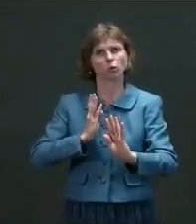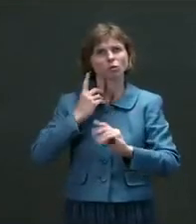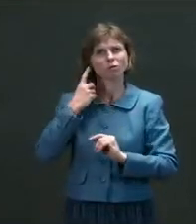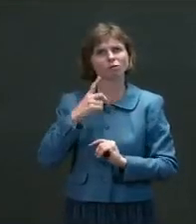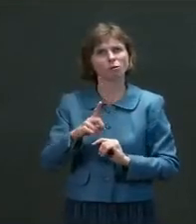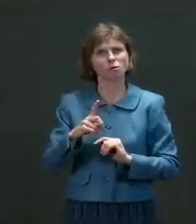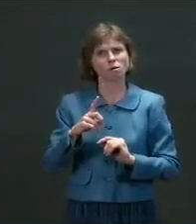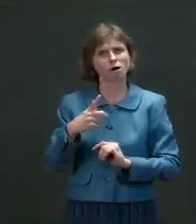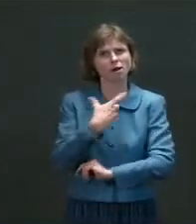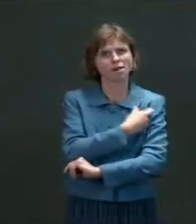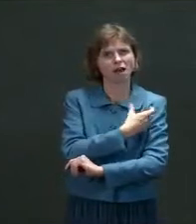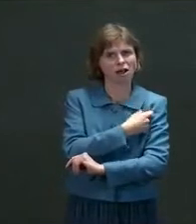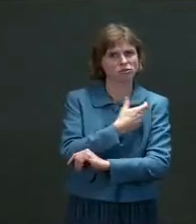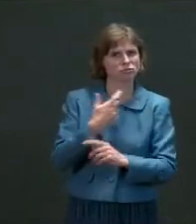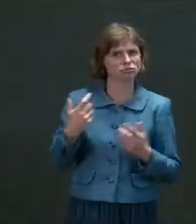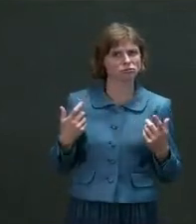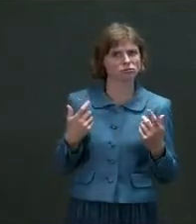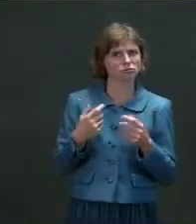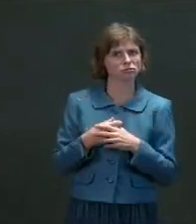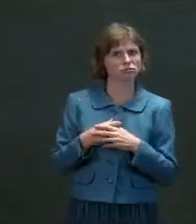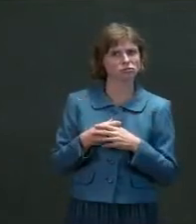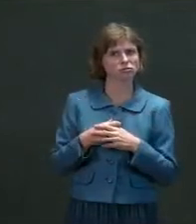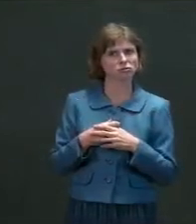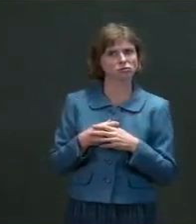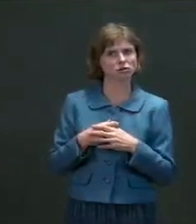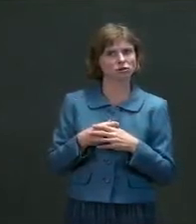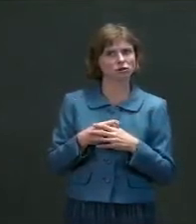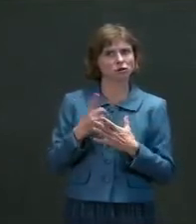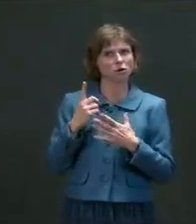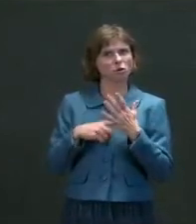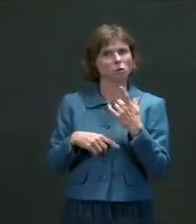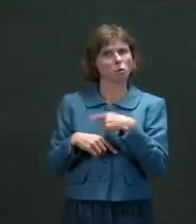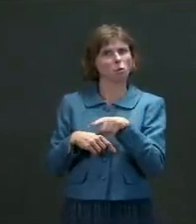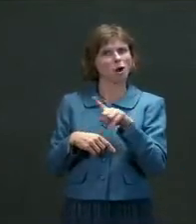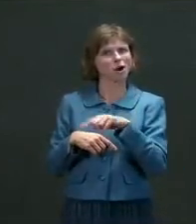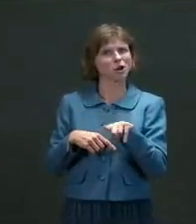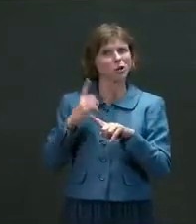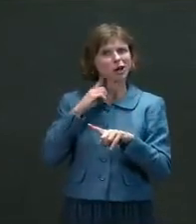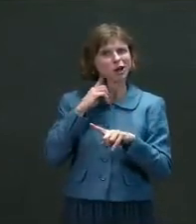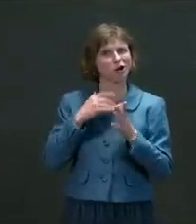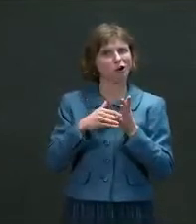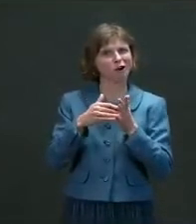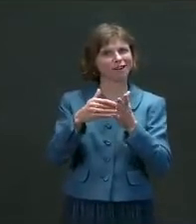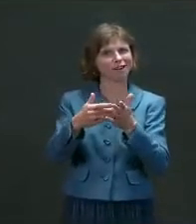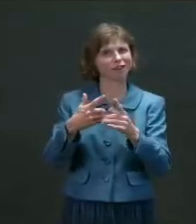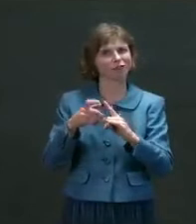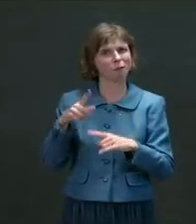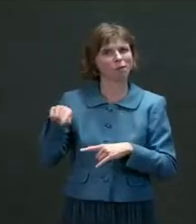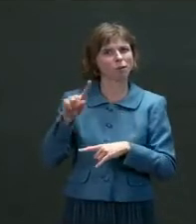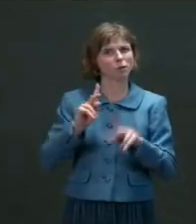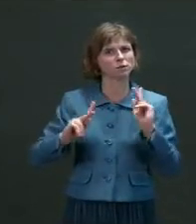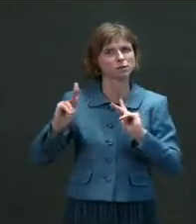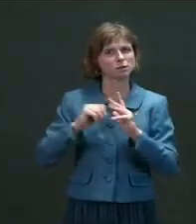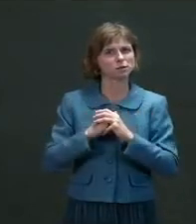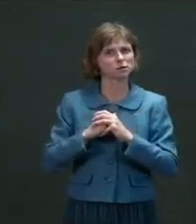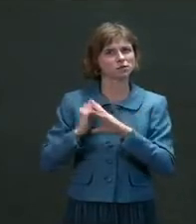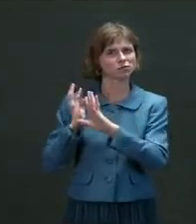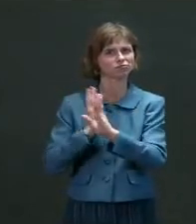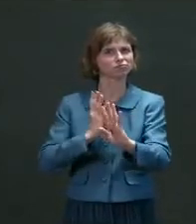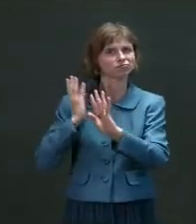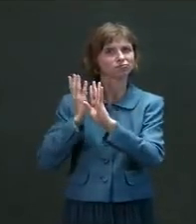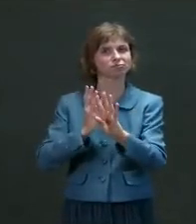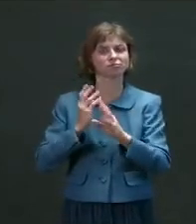vaccine, that actually you get the shot in their arm? What are the kind of things you most often hear from them or your volunteers?